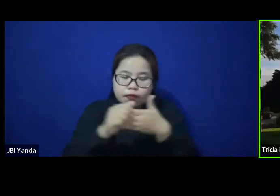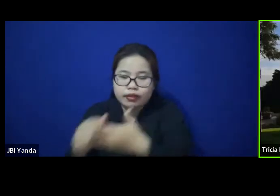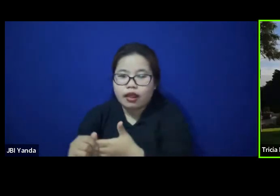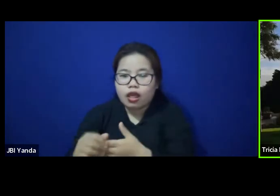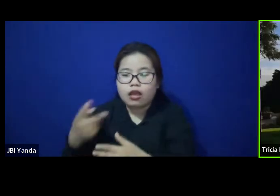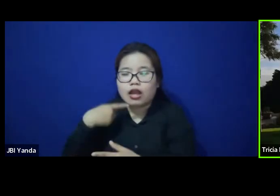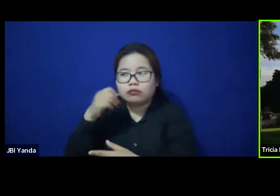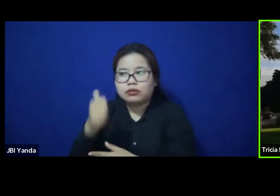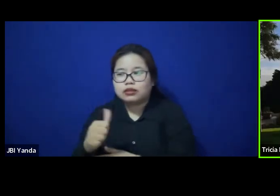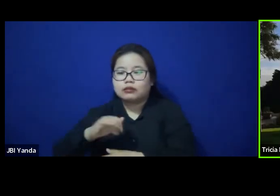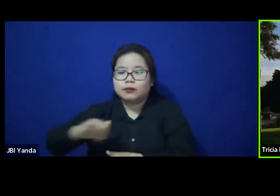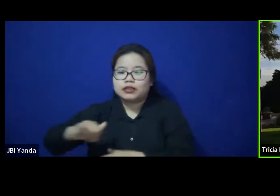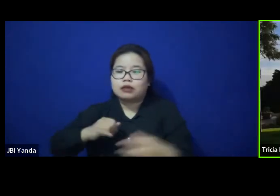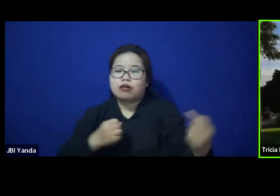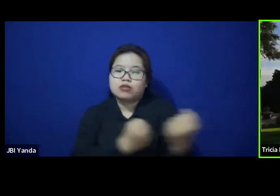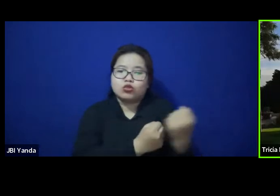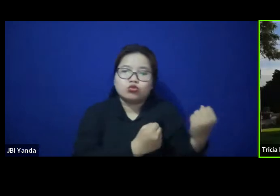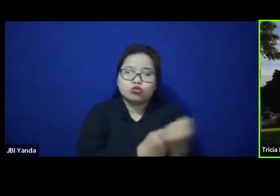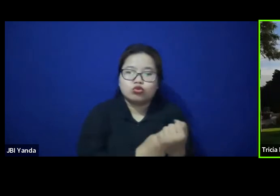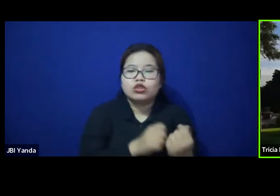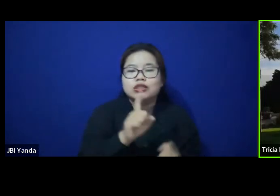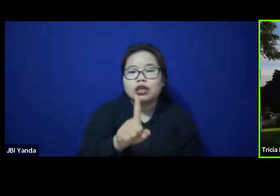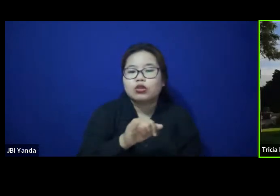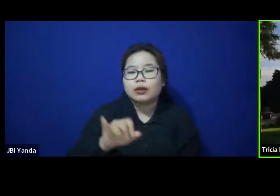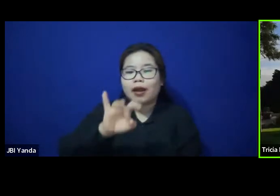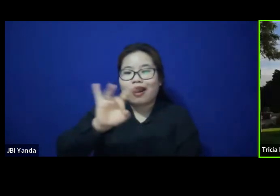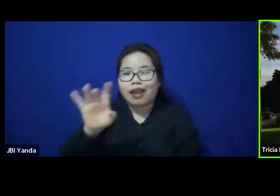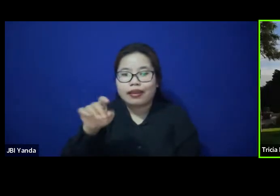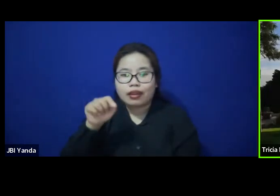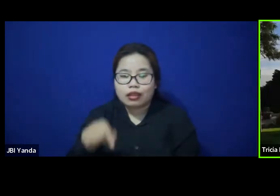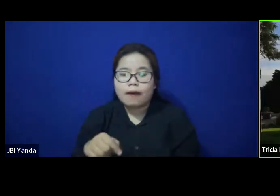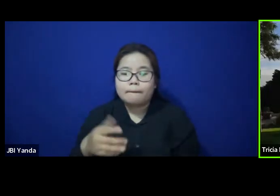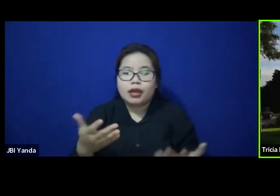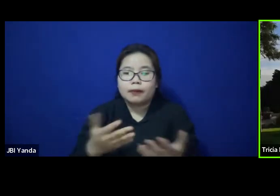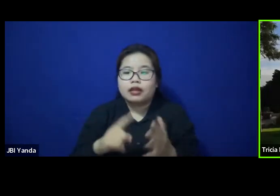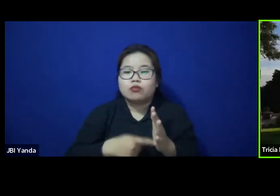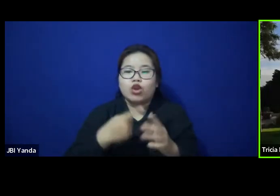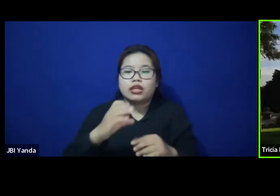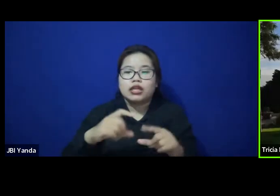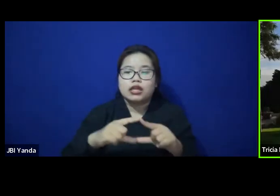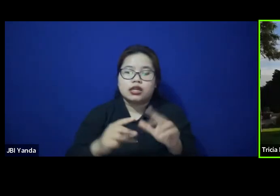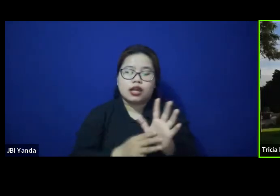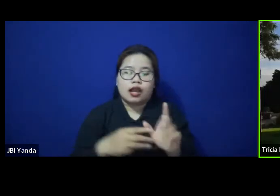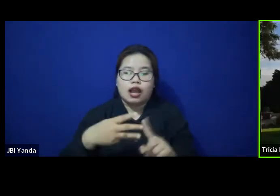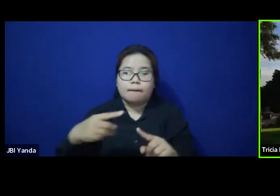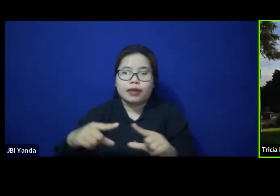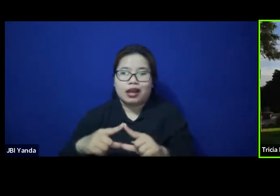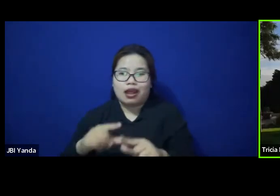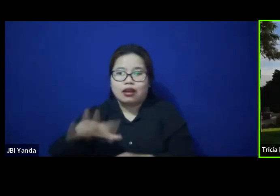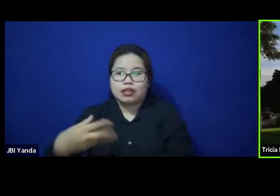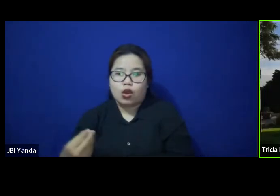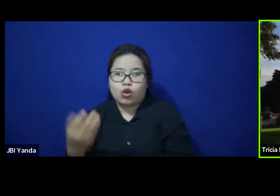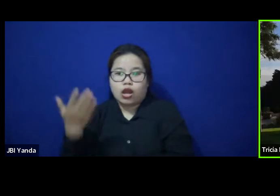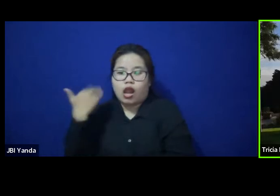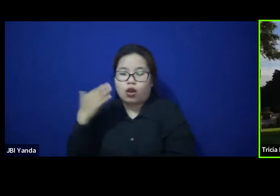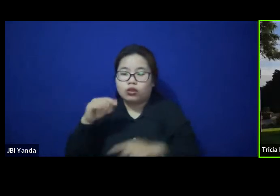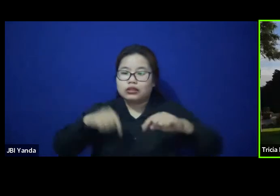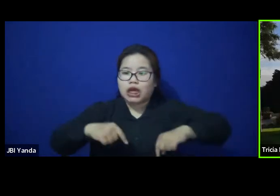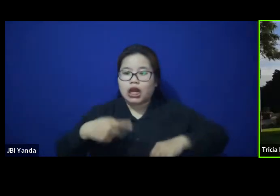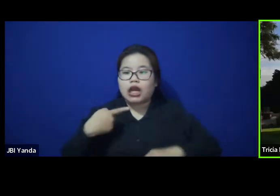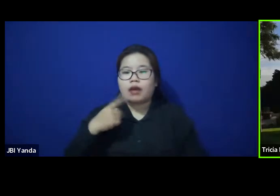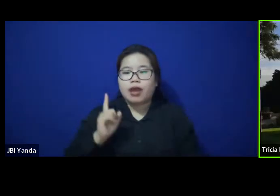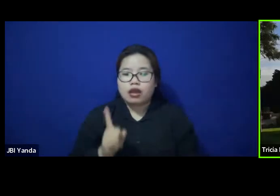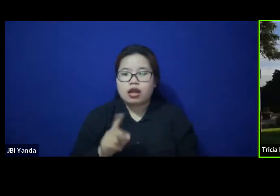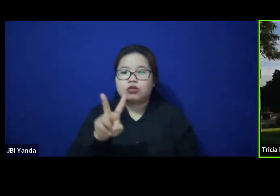other. It started in Canberra 6 years ago, and it's now in over 20 countries. So please feel free, if you have